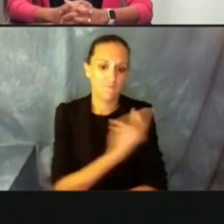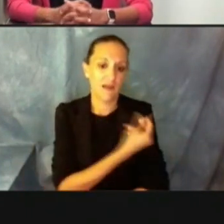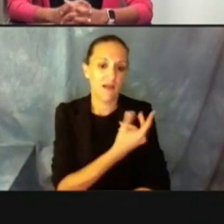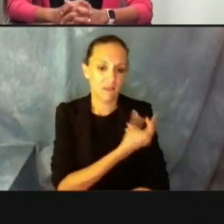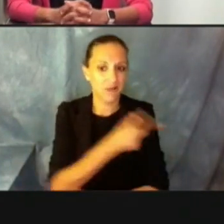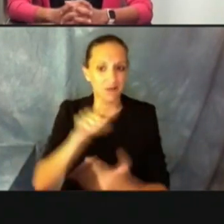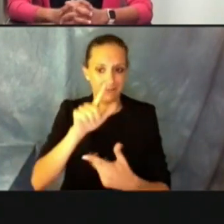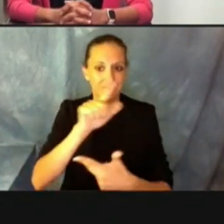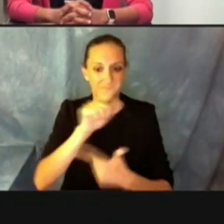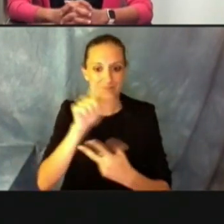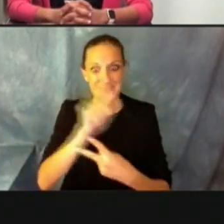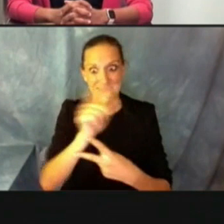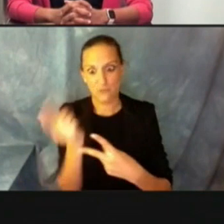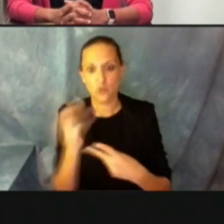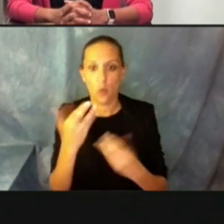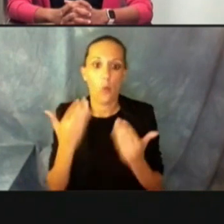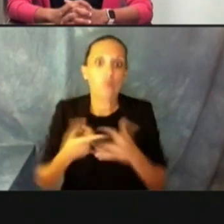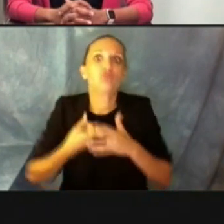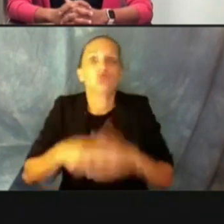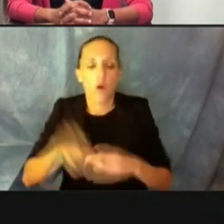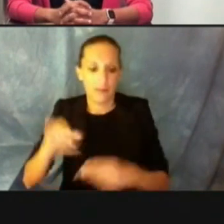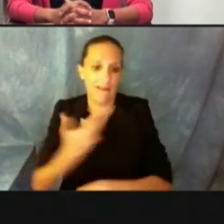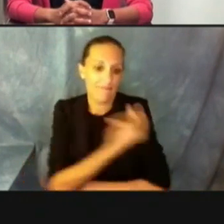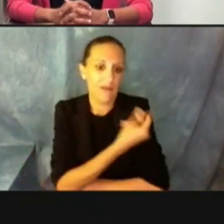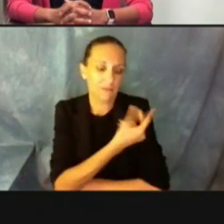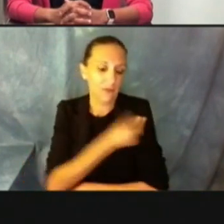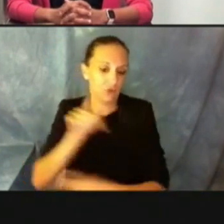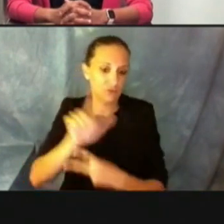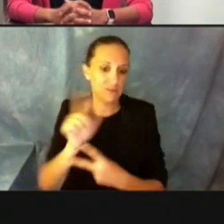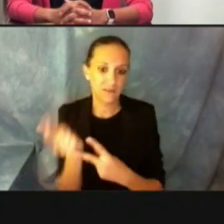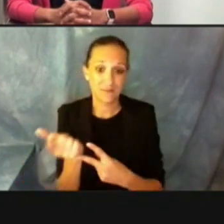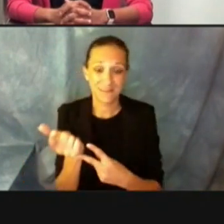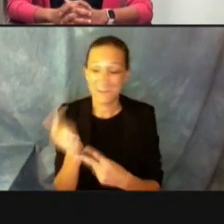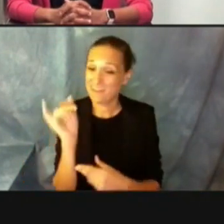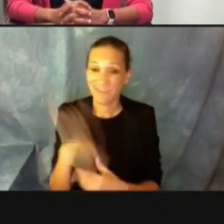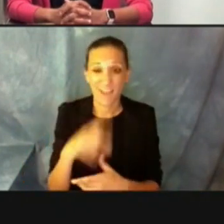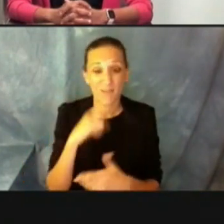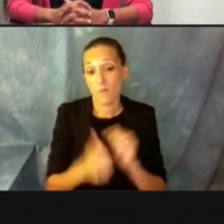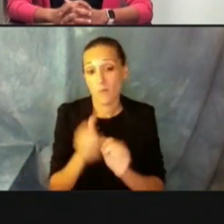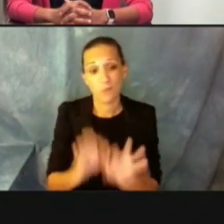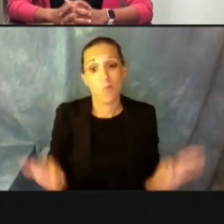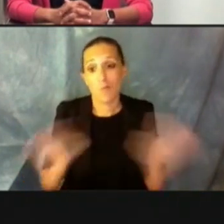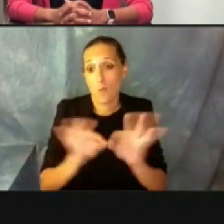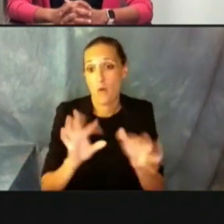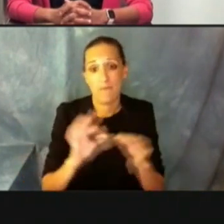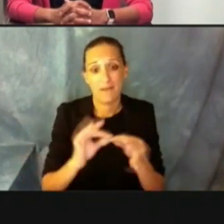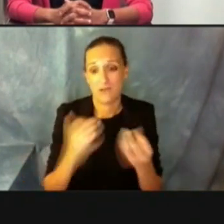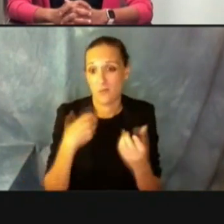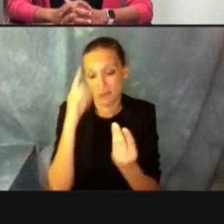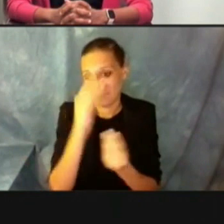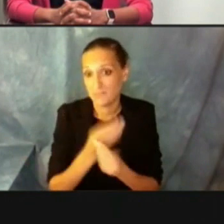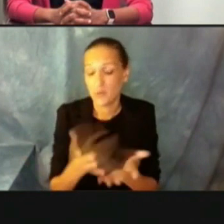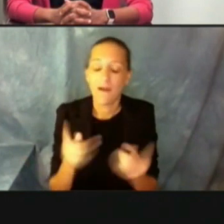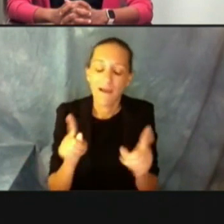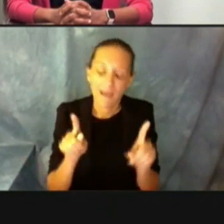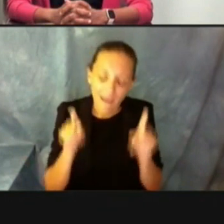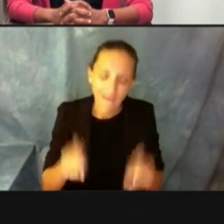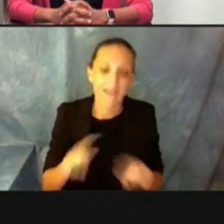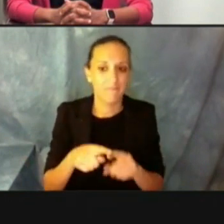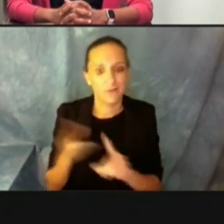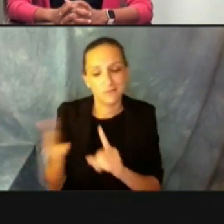series or starting that vaccination series. That's the most important message of this. We have to get